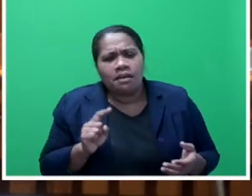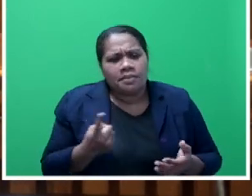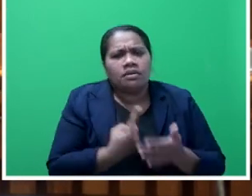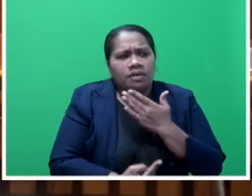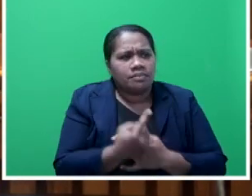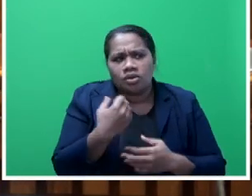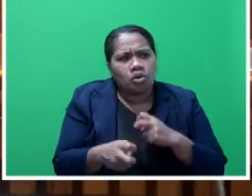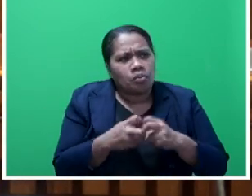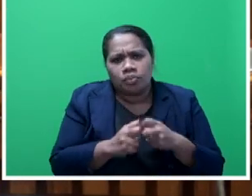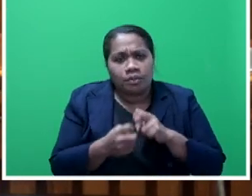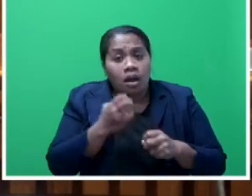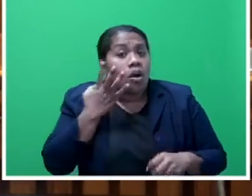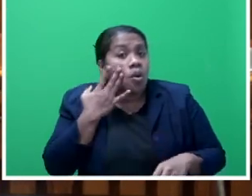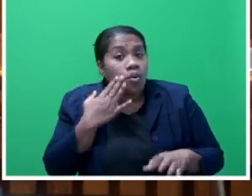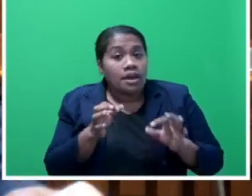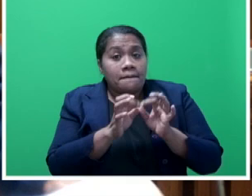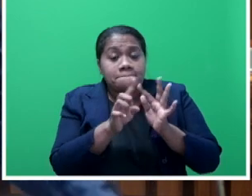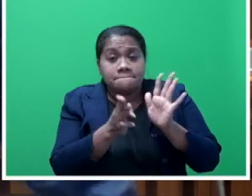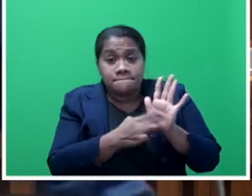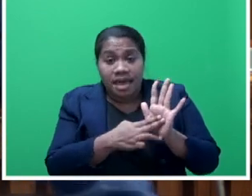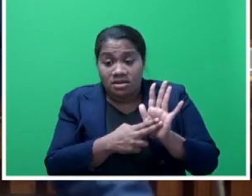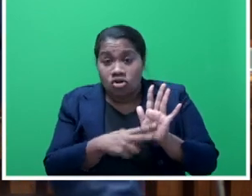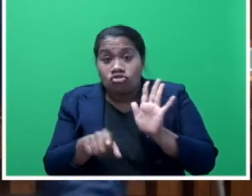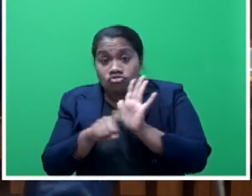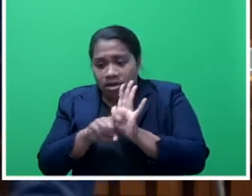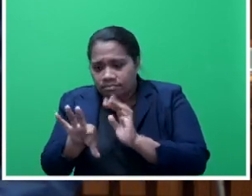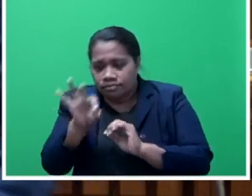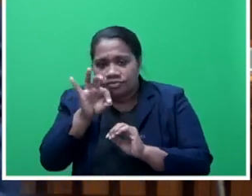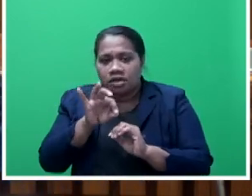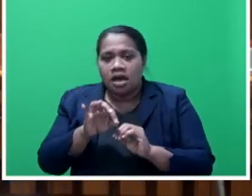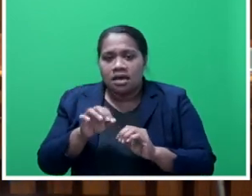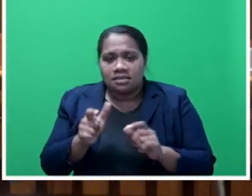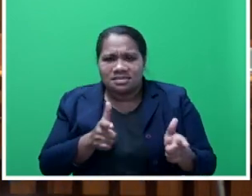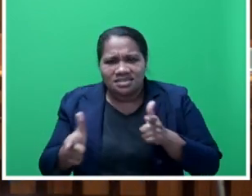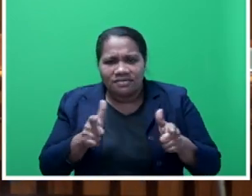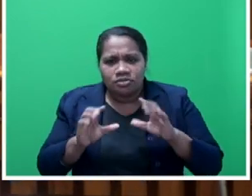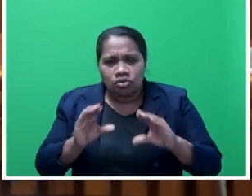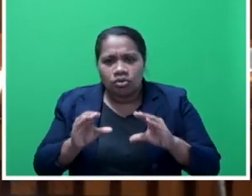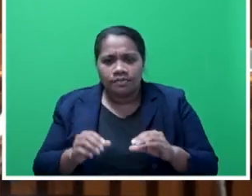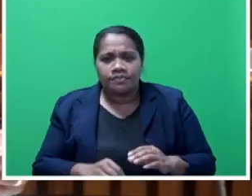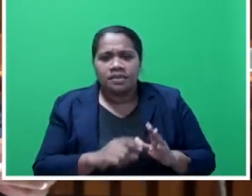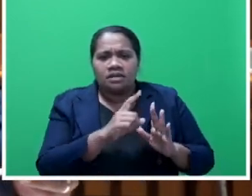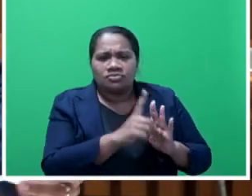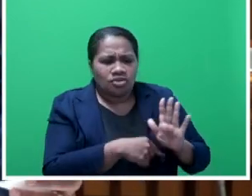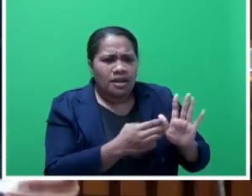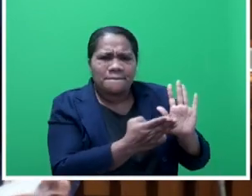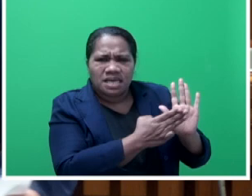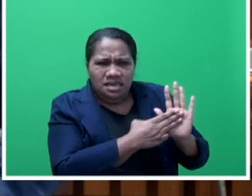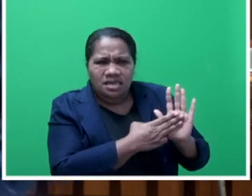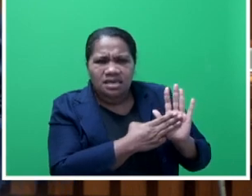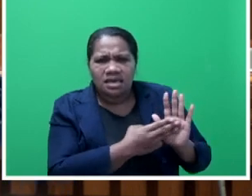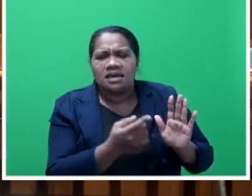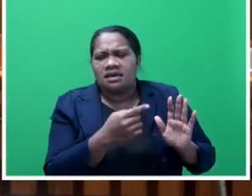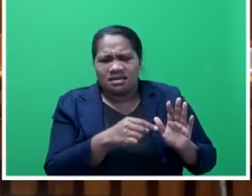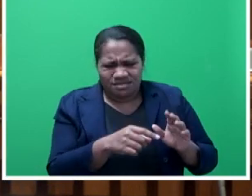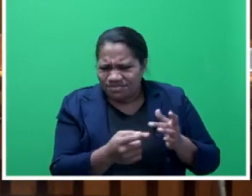Ben Ryan is appointed as the 7th coach, John McKee is appointed as the 17th coach, Jennifer Brazil is appointed